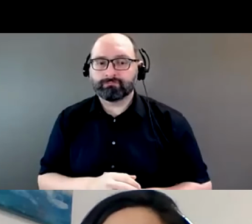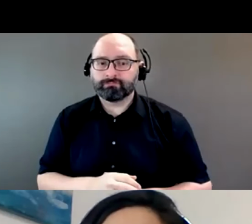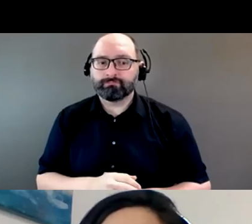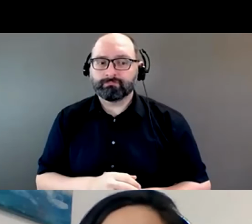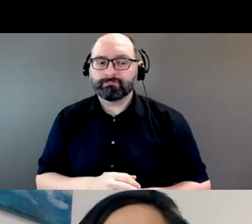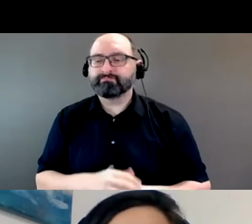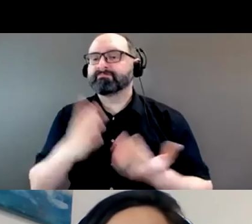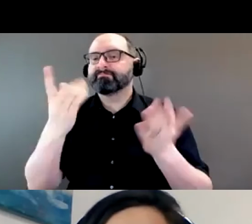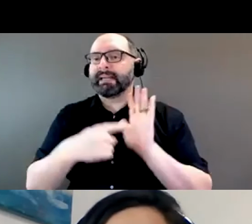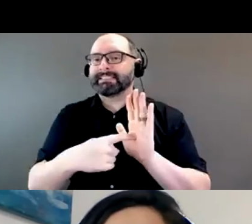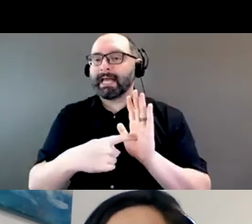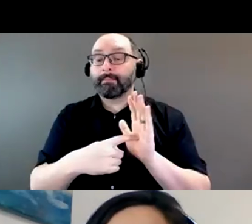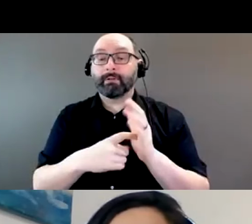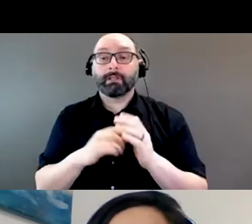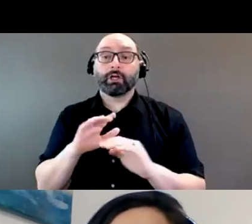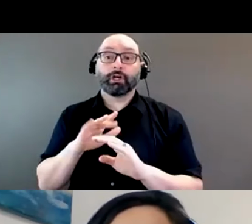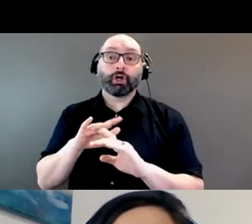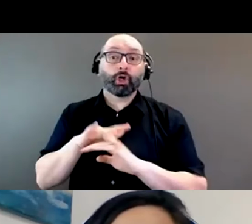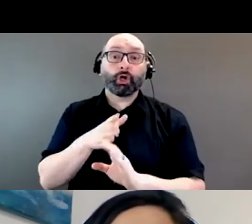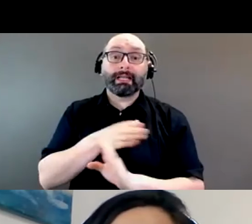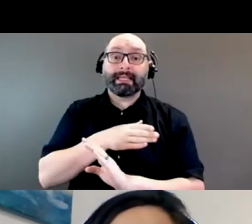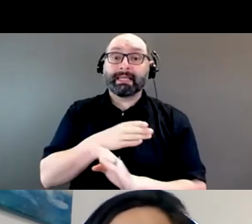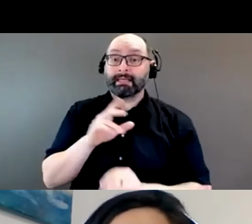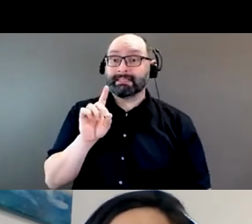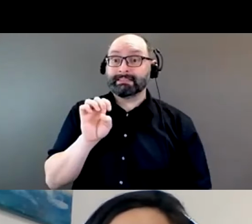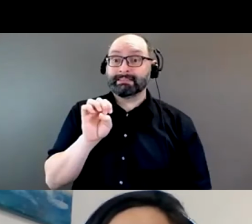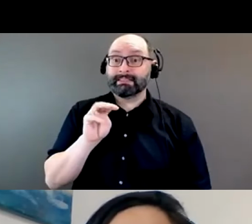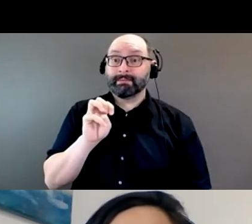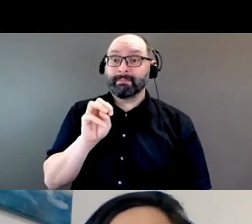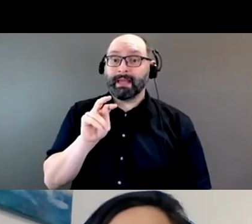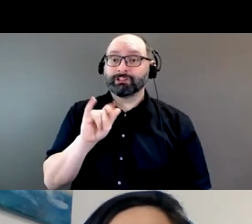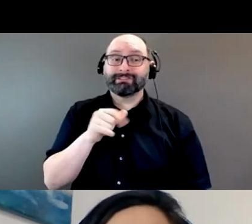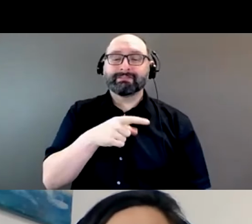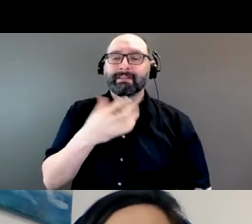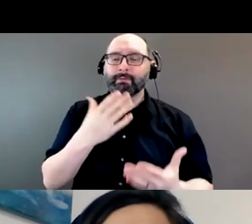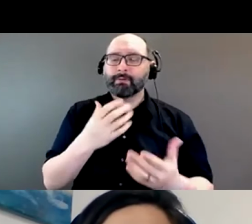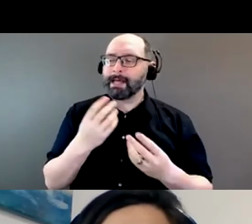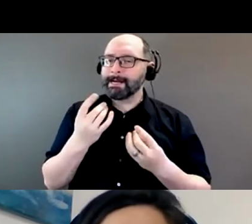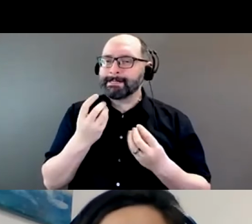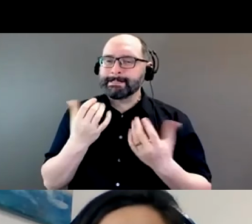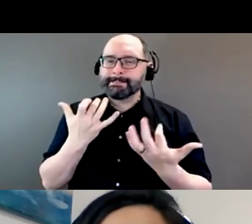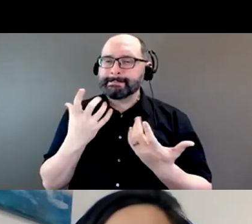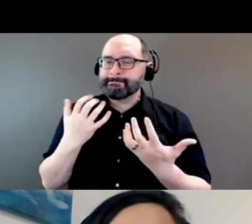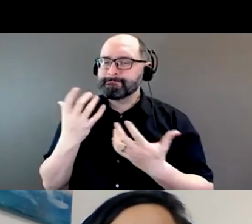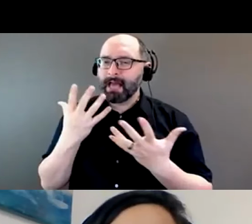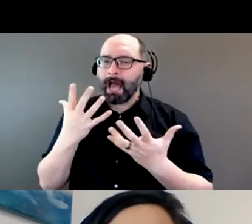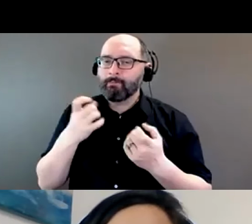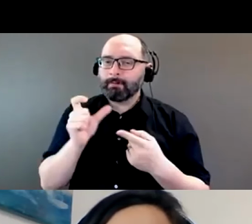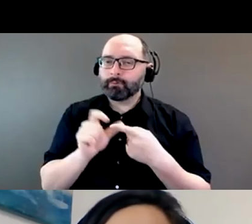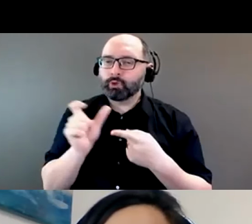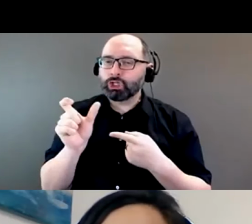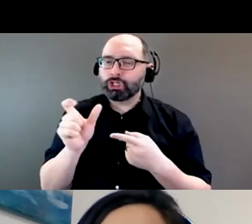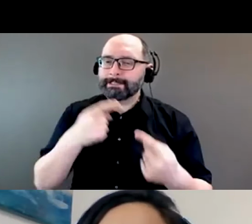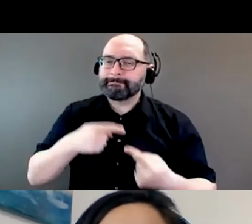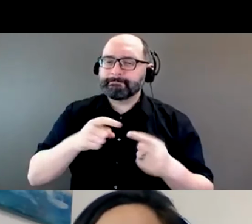So for example, early on, people with dementia may complain of not being able to find the words they want to say. They